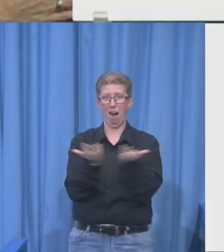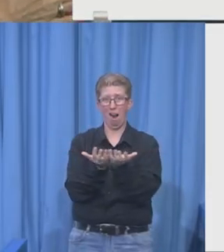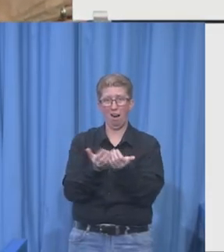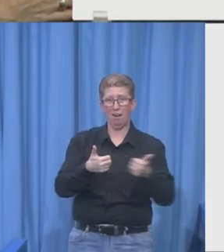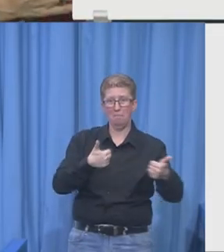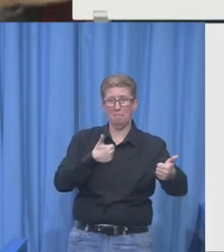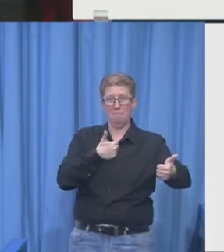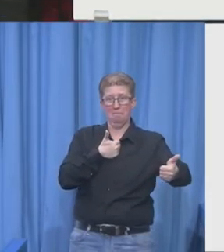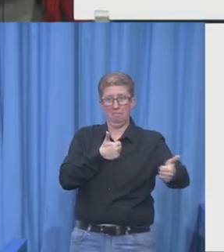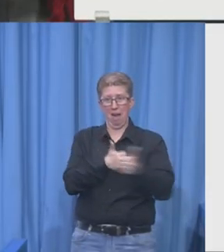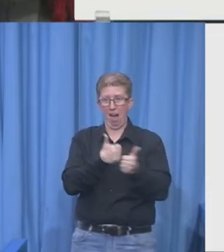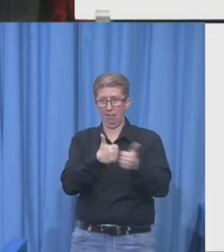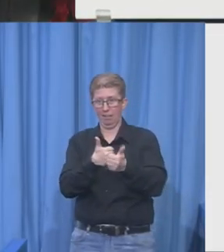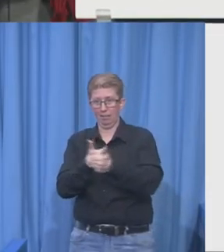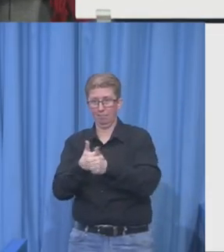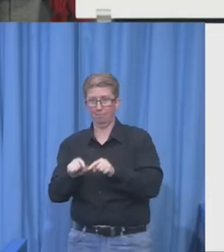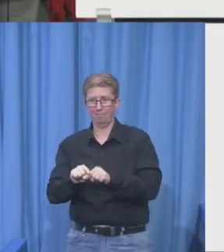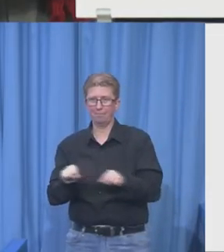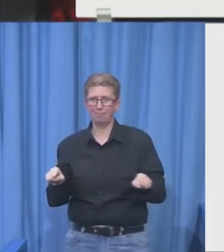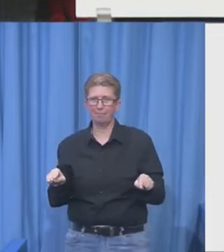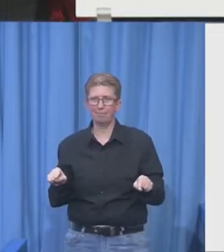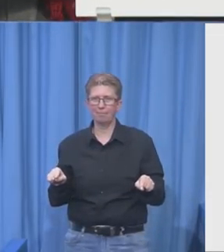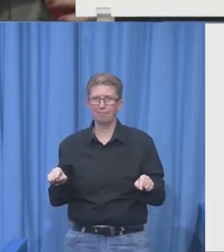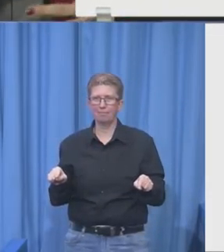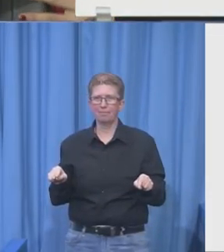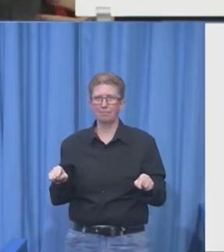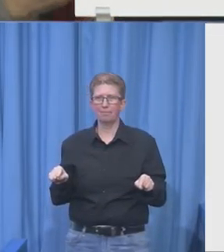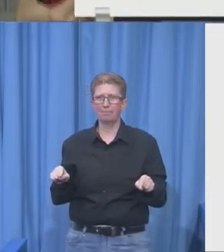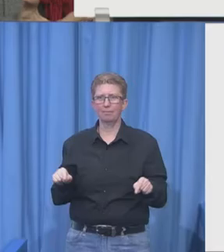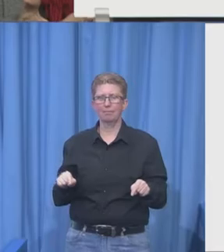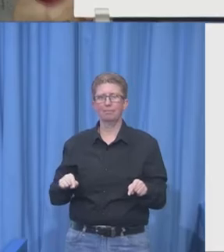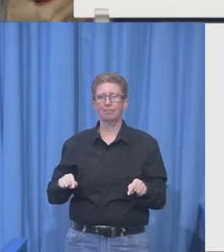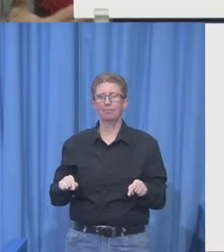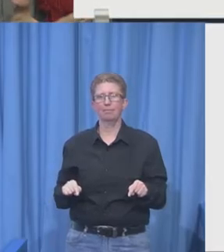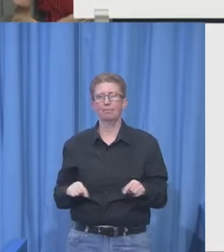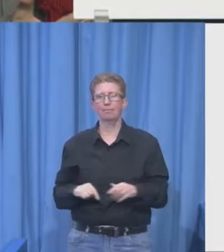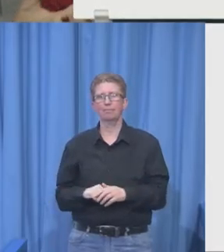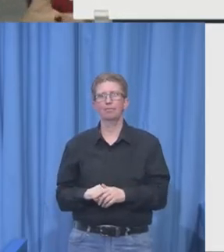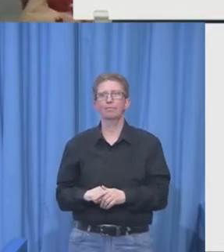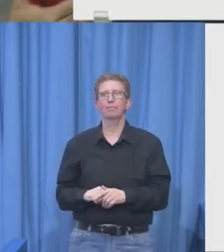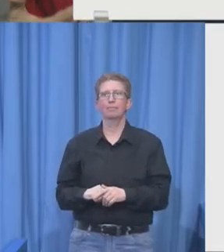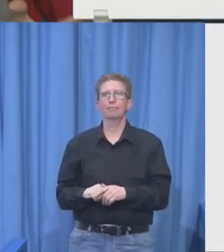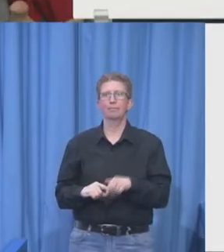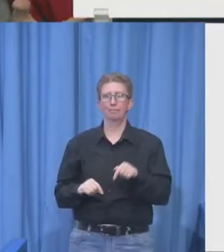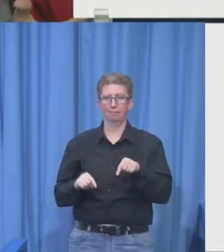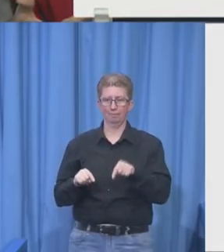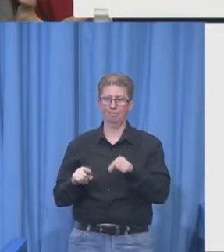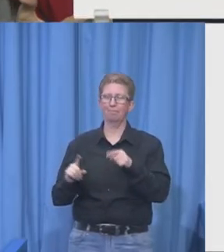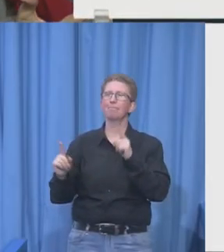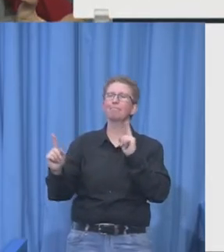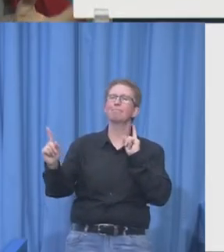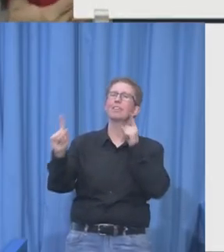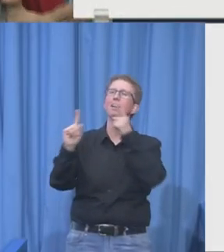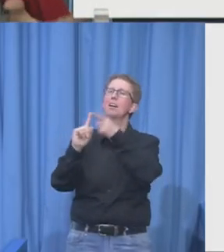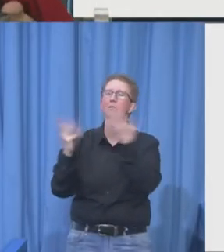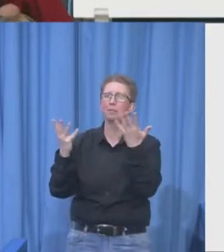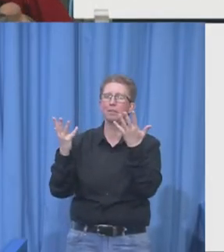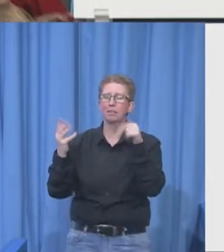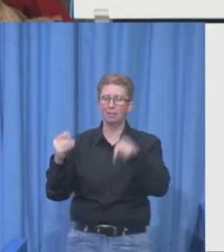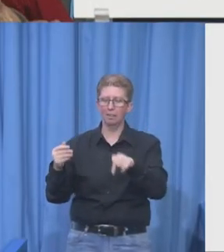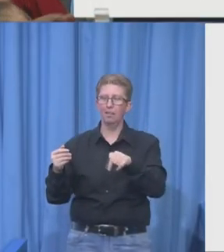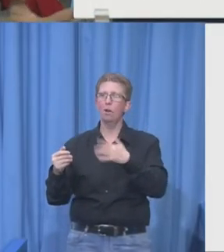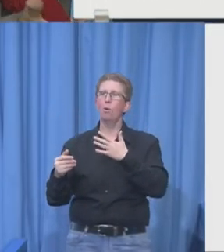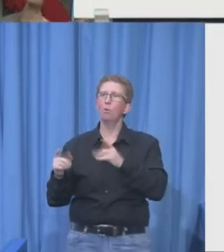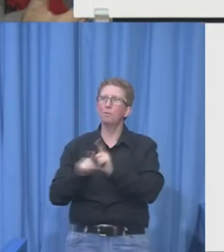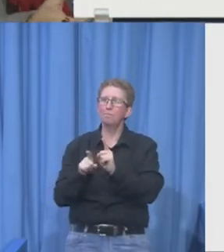promote changes or to promote tendencies of change in the world. You might be familiar with the big